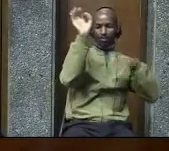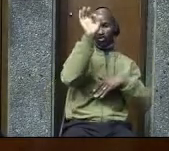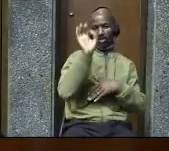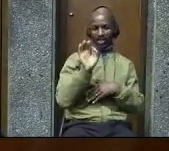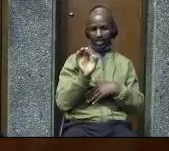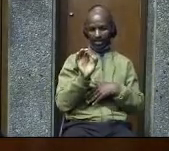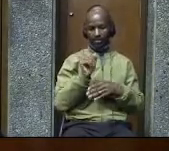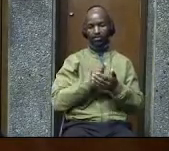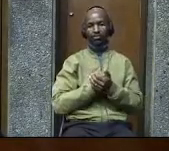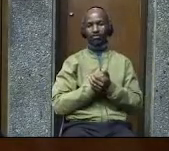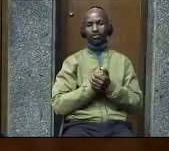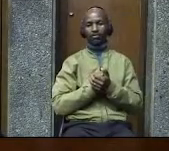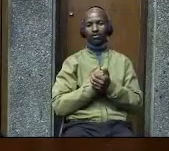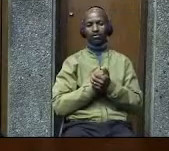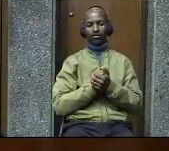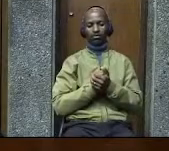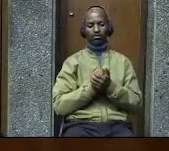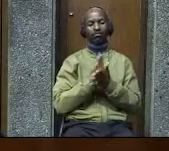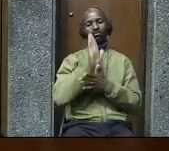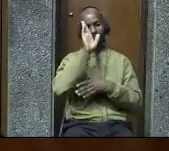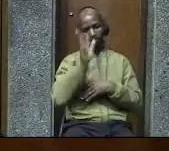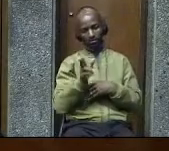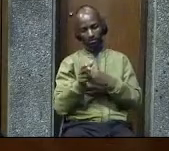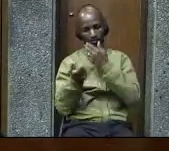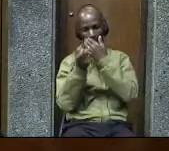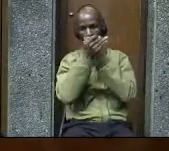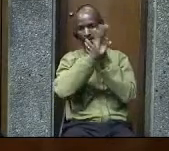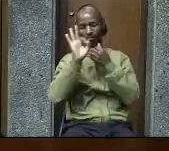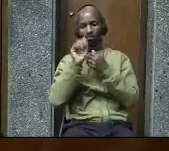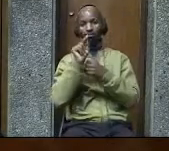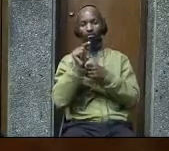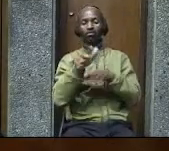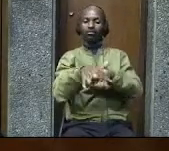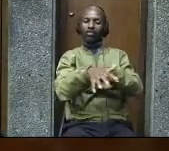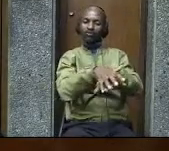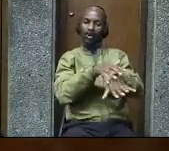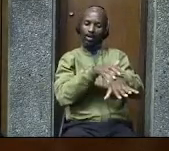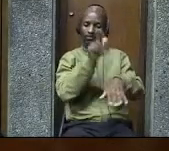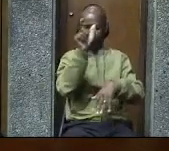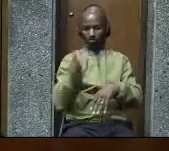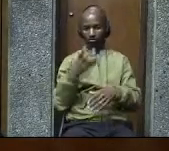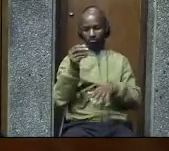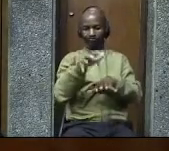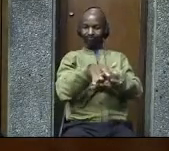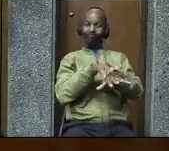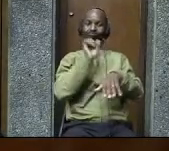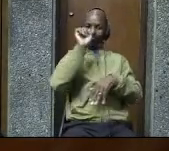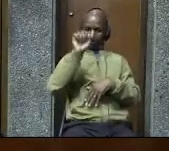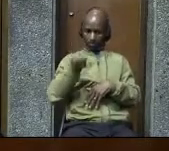70%. And if it is a farmer, he's got the farm.